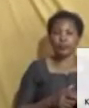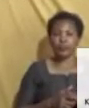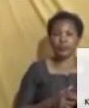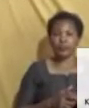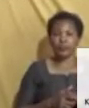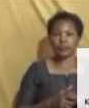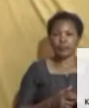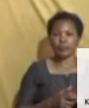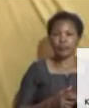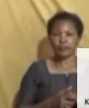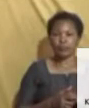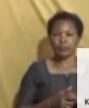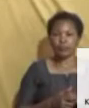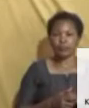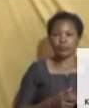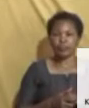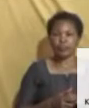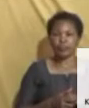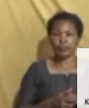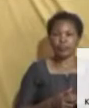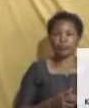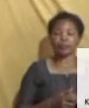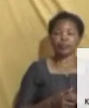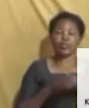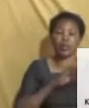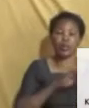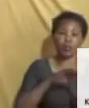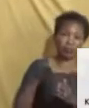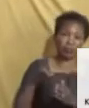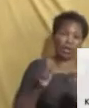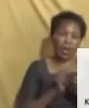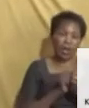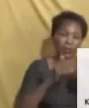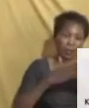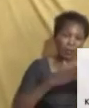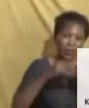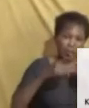Let us look at the 1969 Constitution.